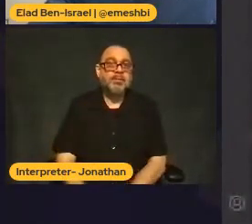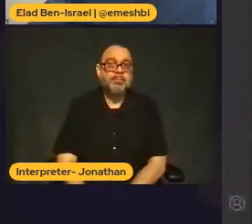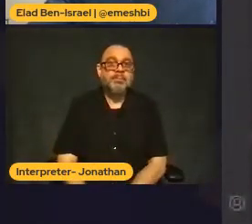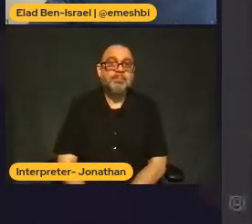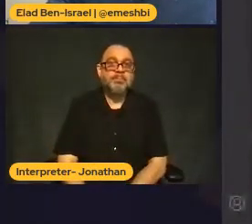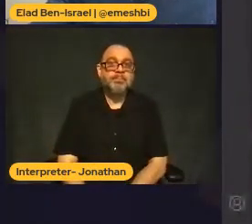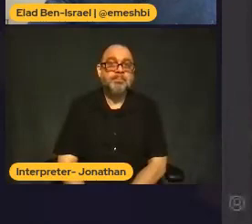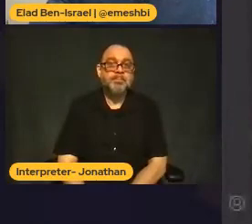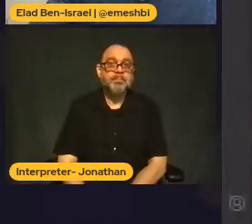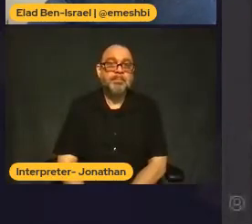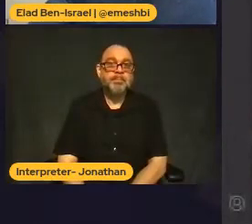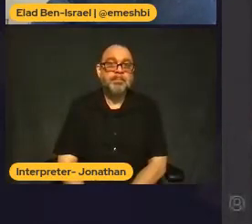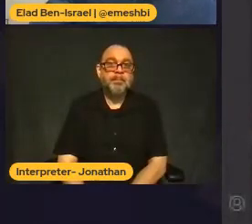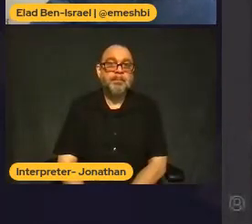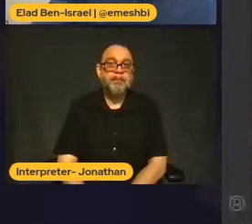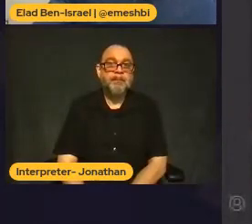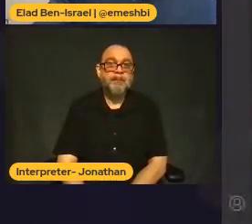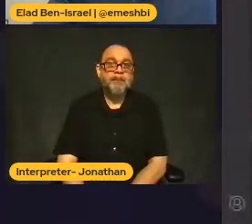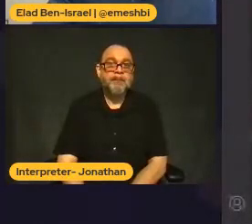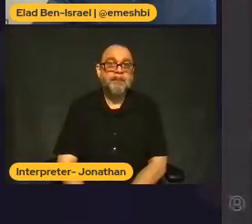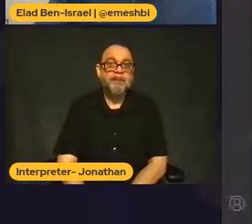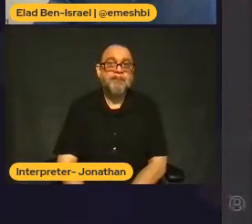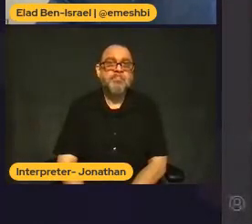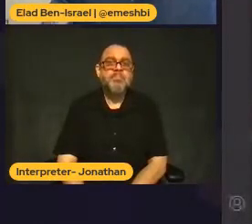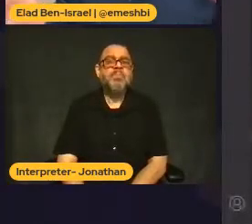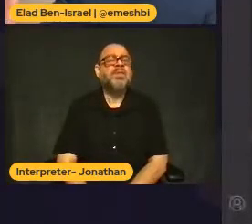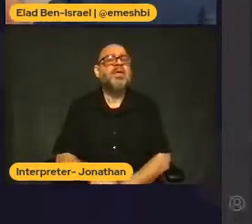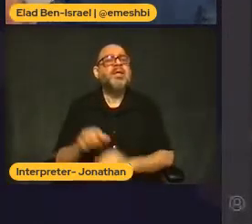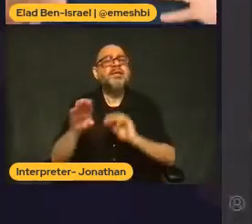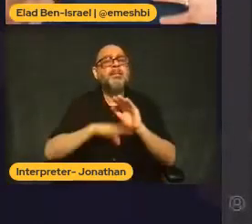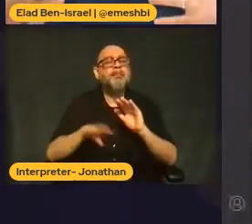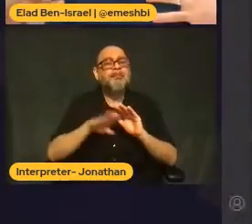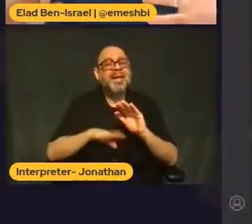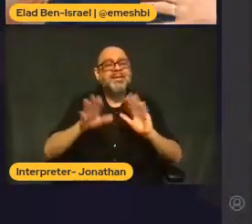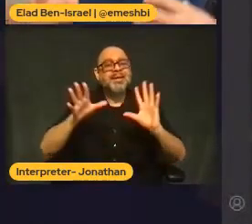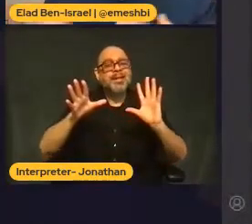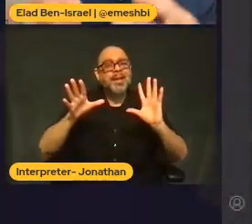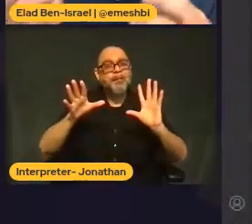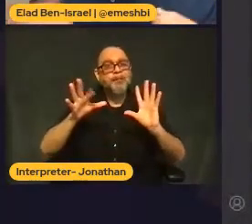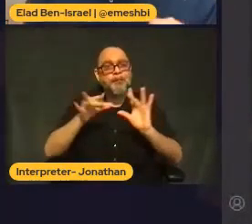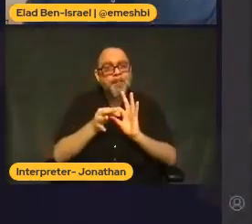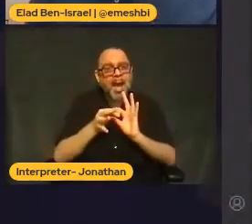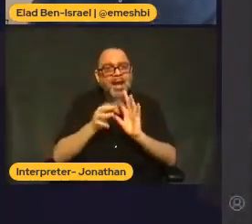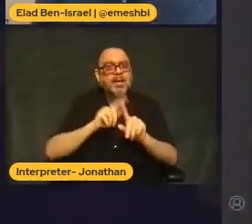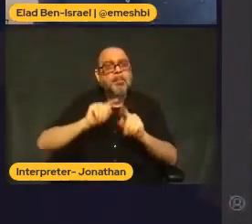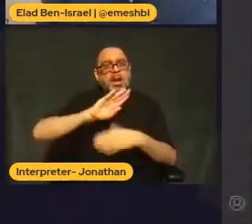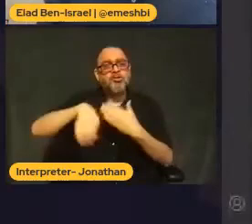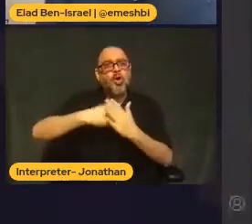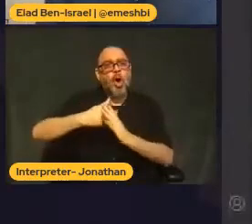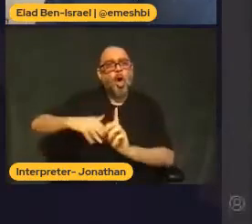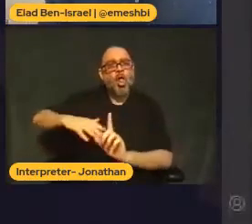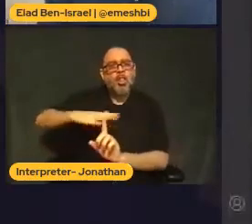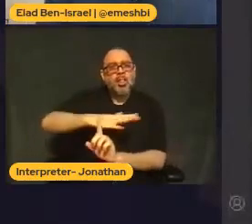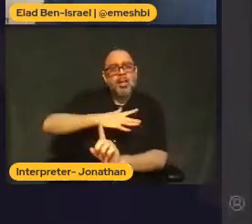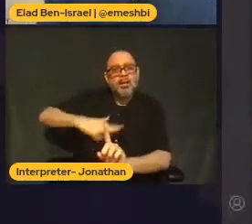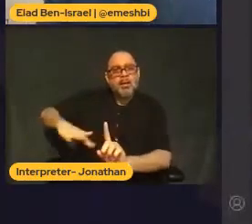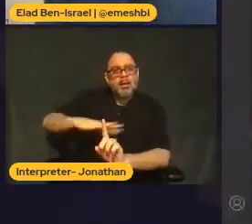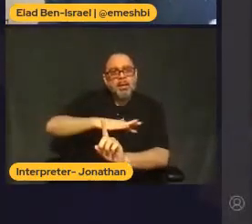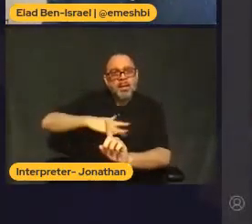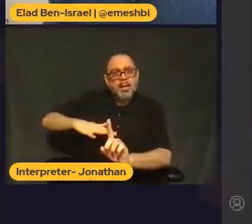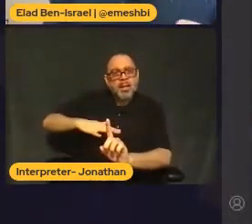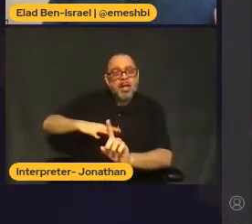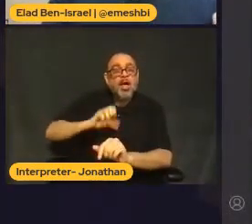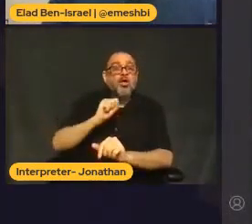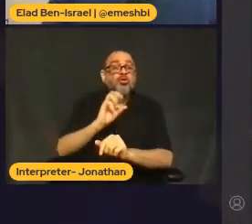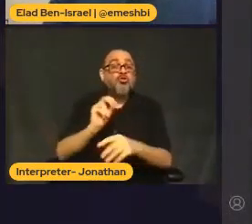this dot table name. So it's basically binding, but it's all behind the scenes. And so the beauty of this is that the user, all they